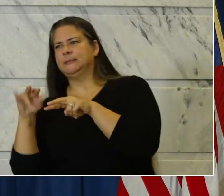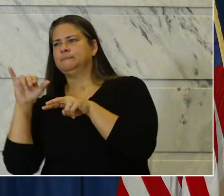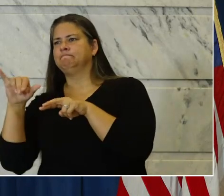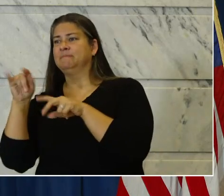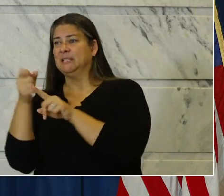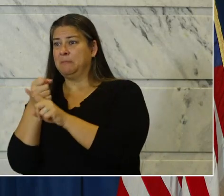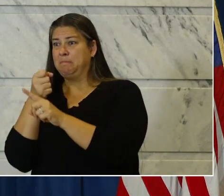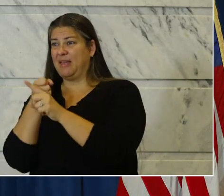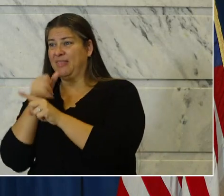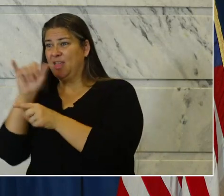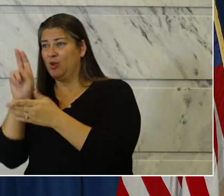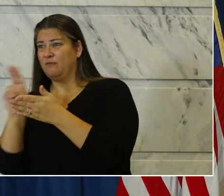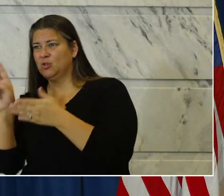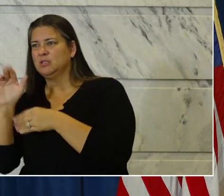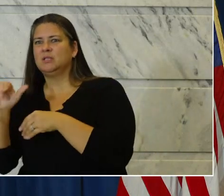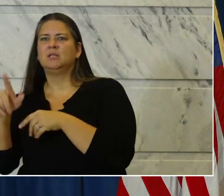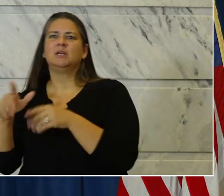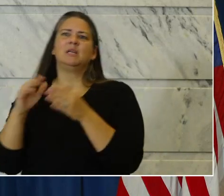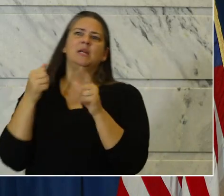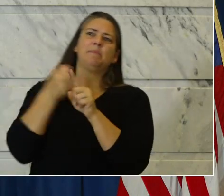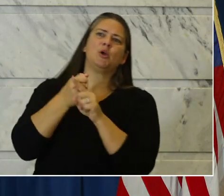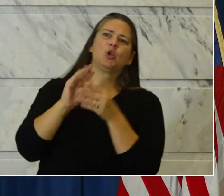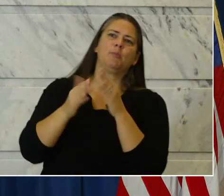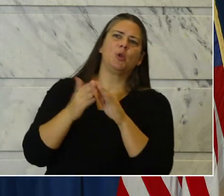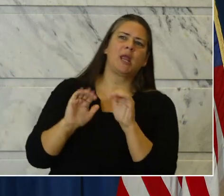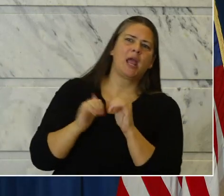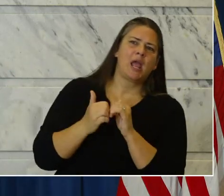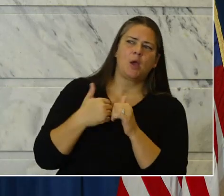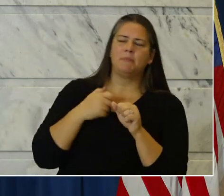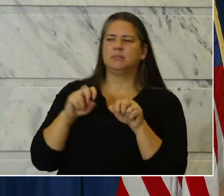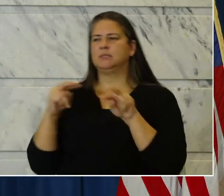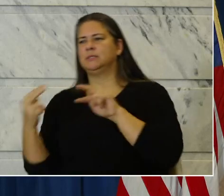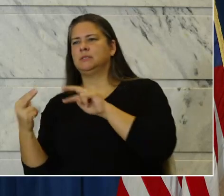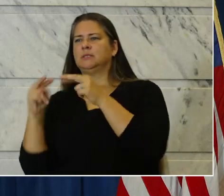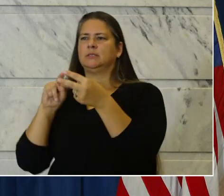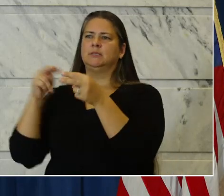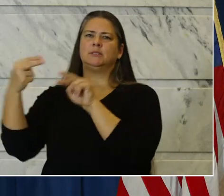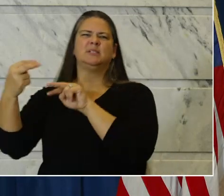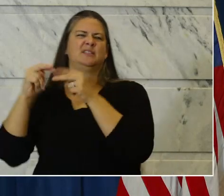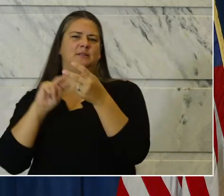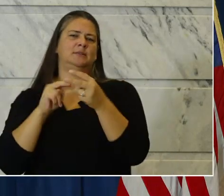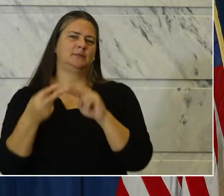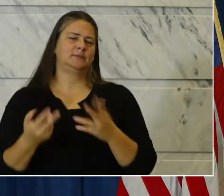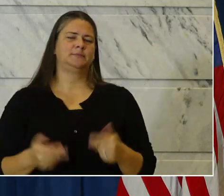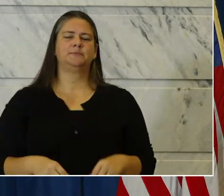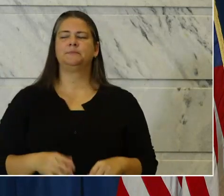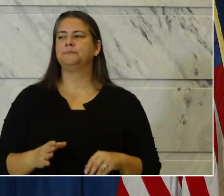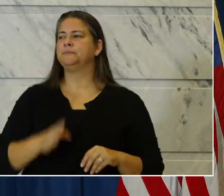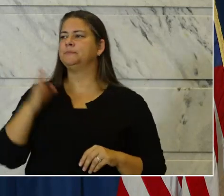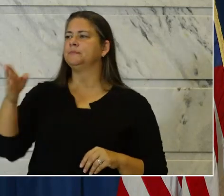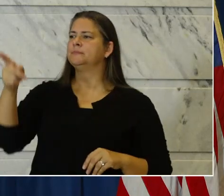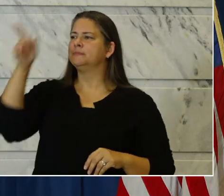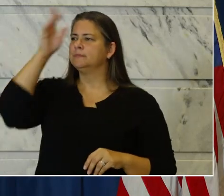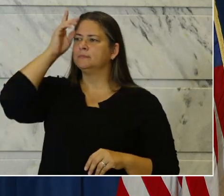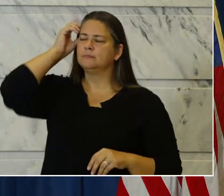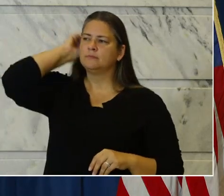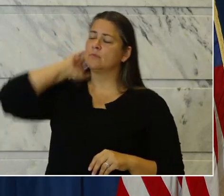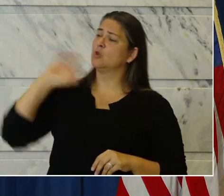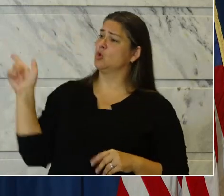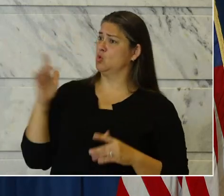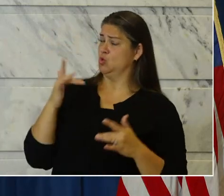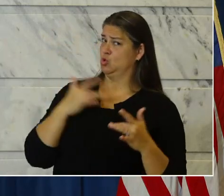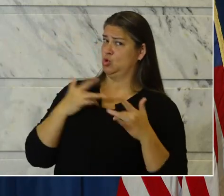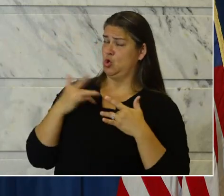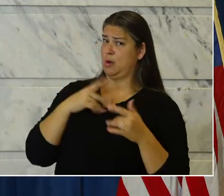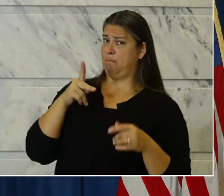university, but the community around. Joe? Are you worried that public confidence in the grand jury process that